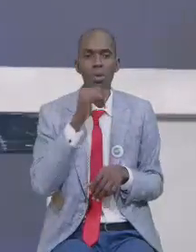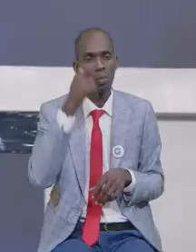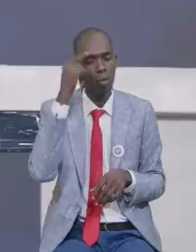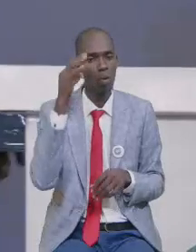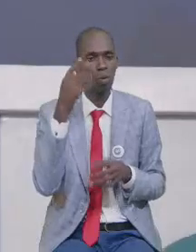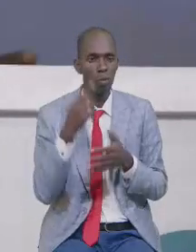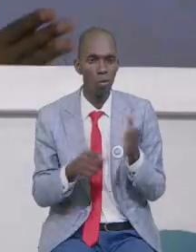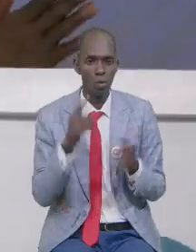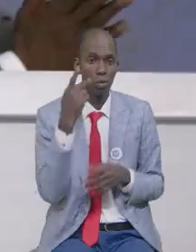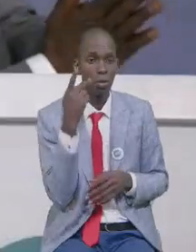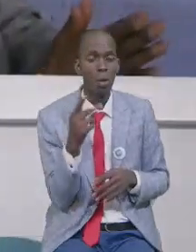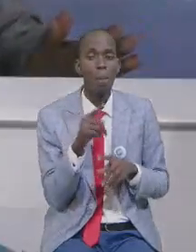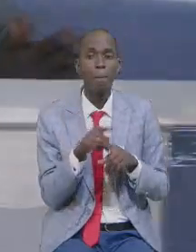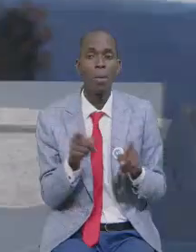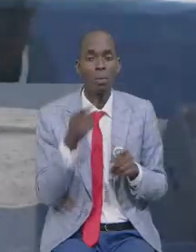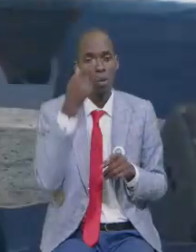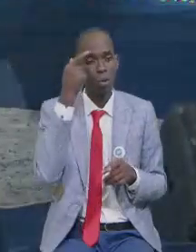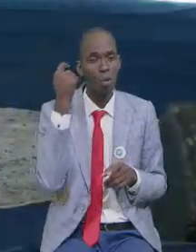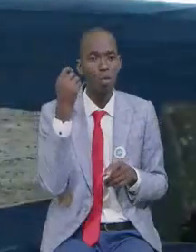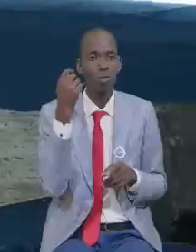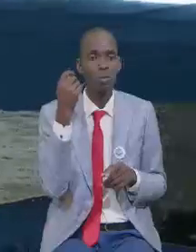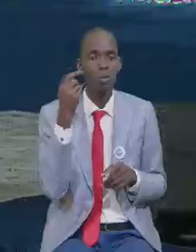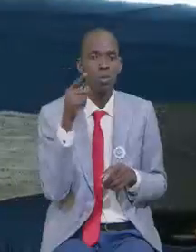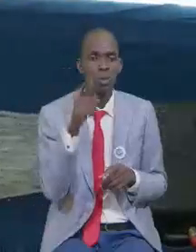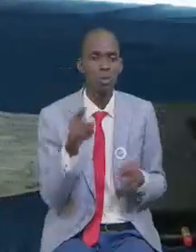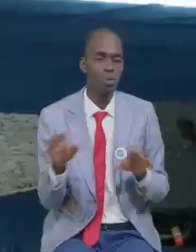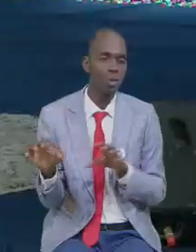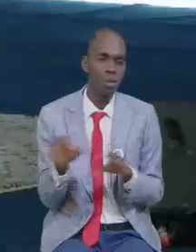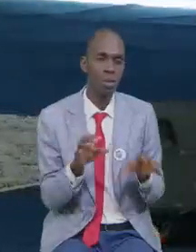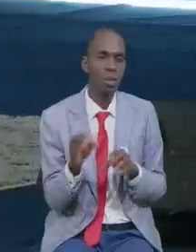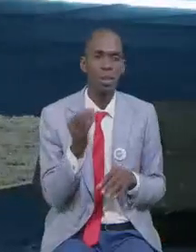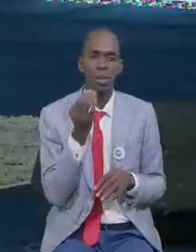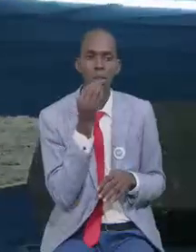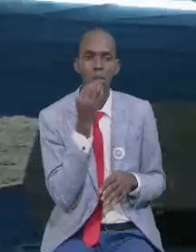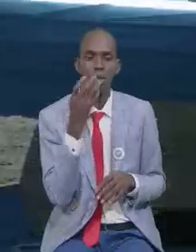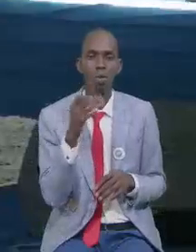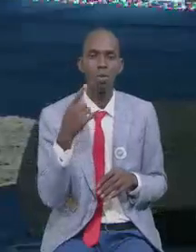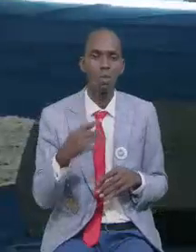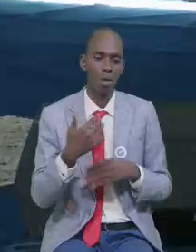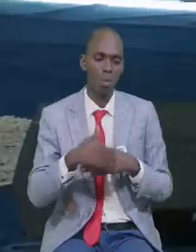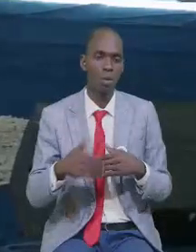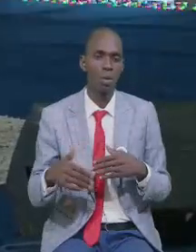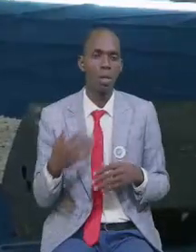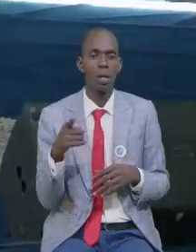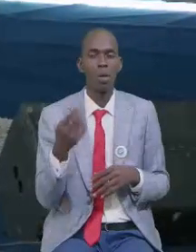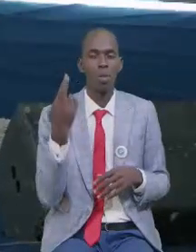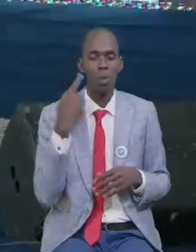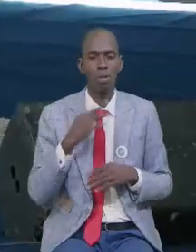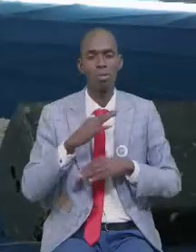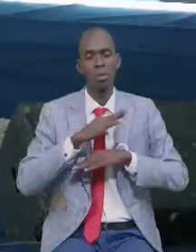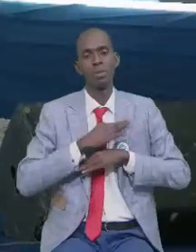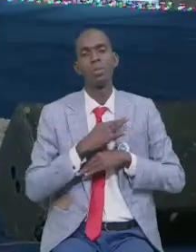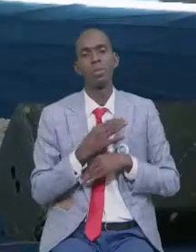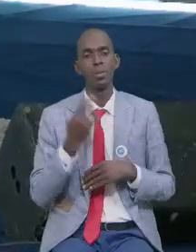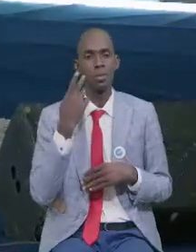because you did eat of the loaves our field. Then it tells us